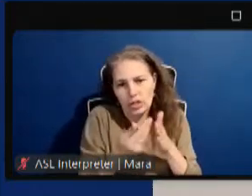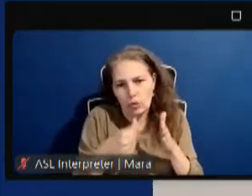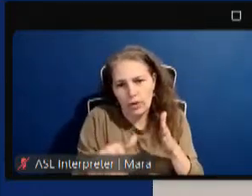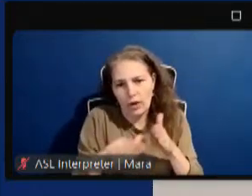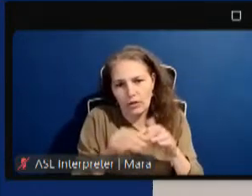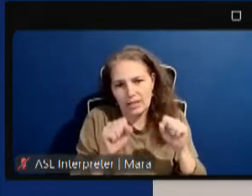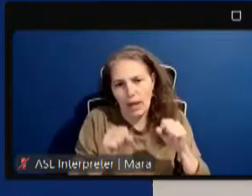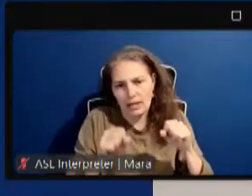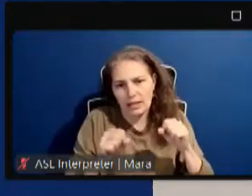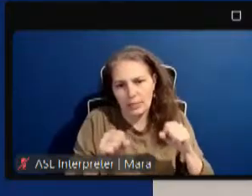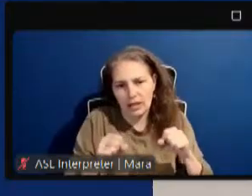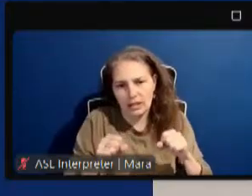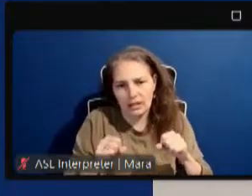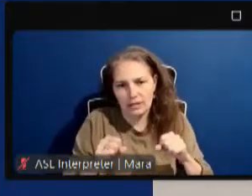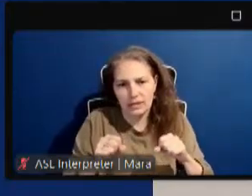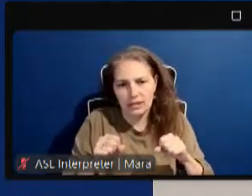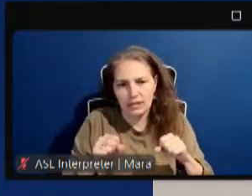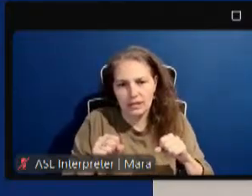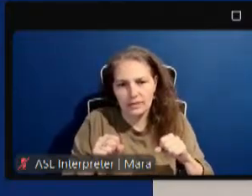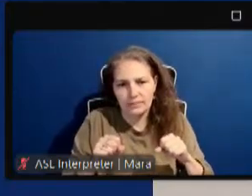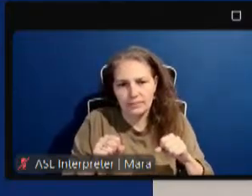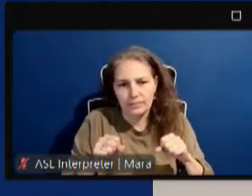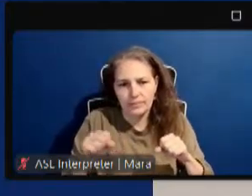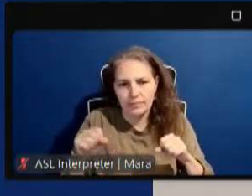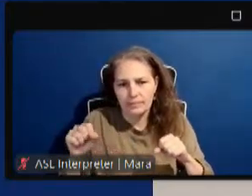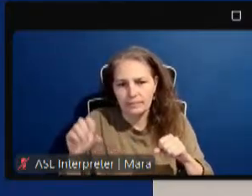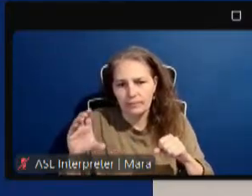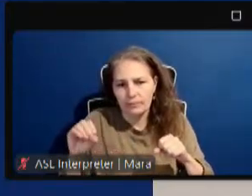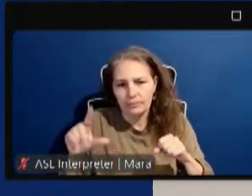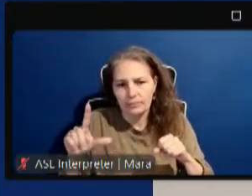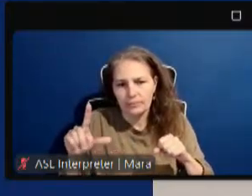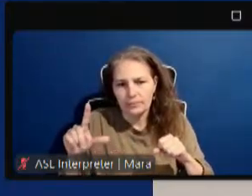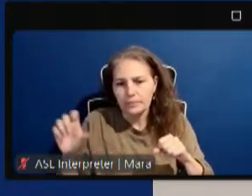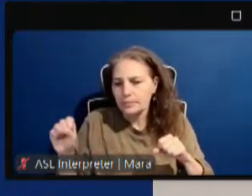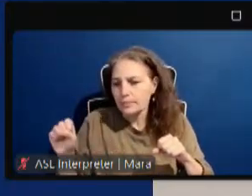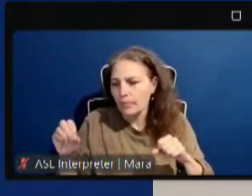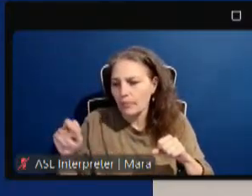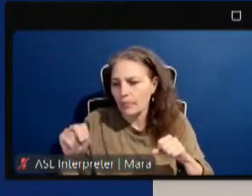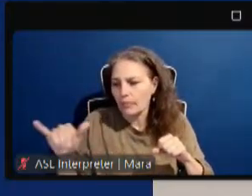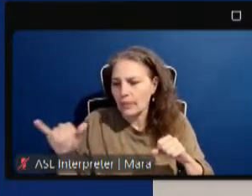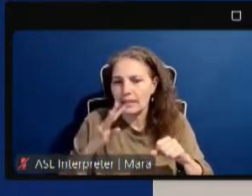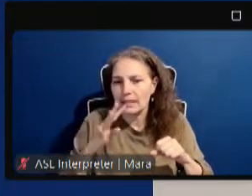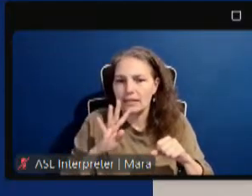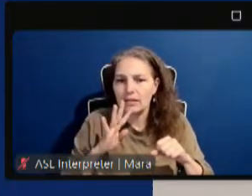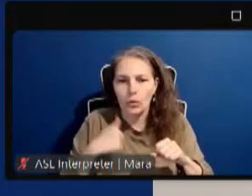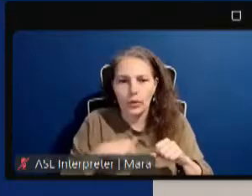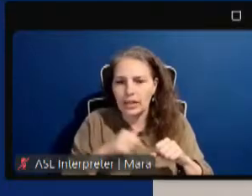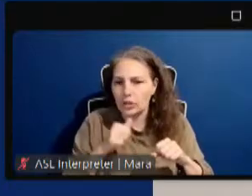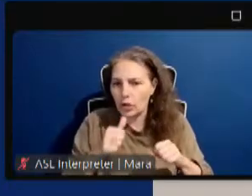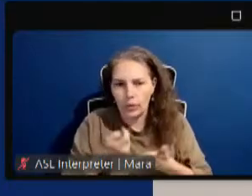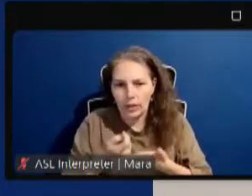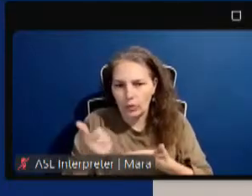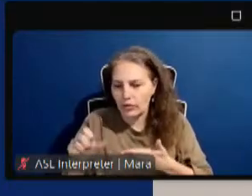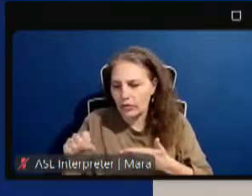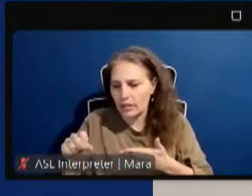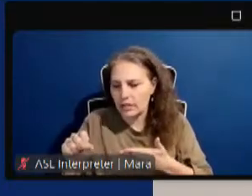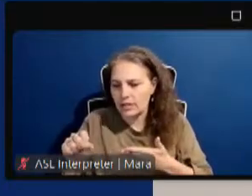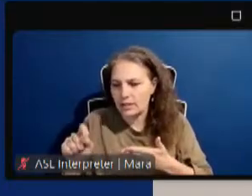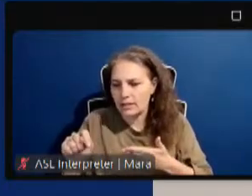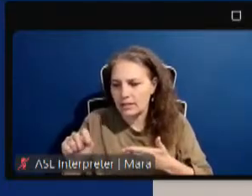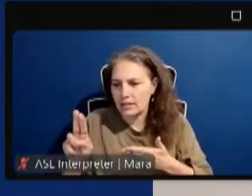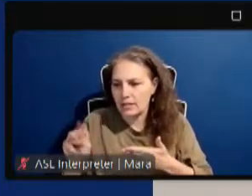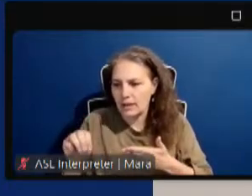Yeah, so we do not remove the stumps. They're cut, I think, about 2 to 3 feet